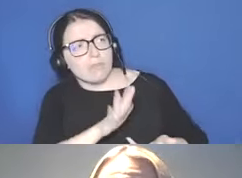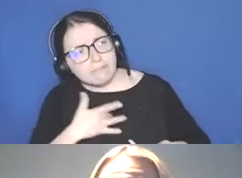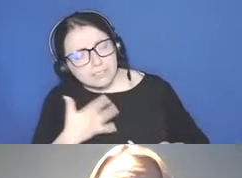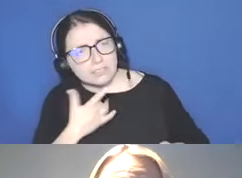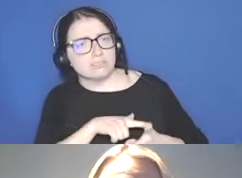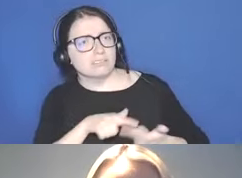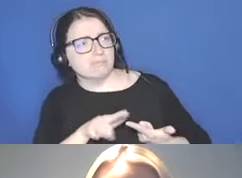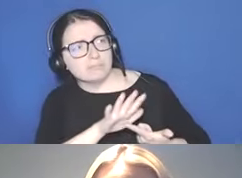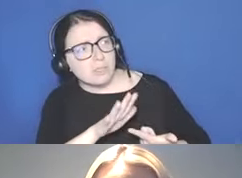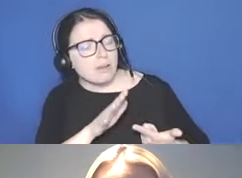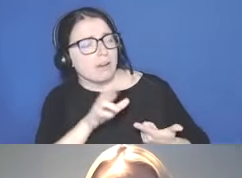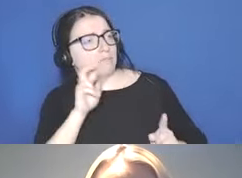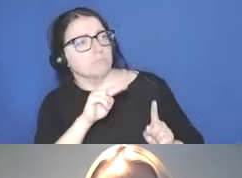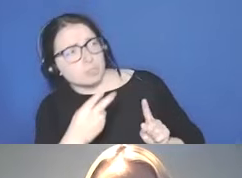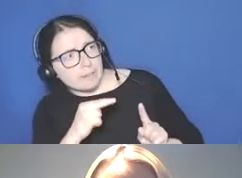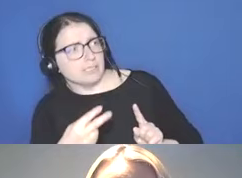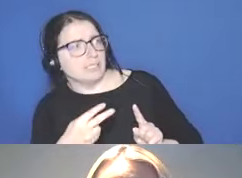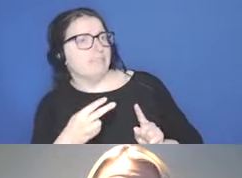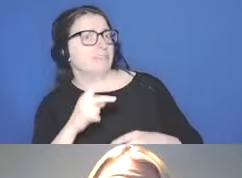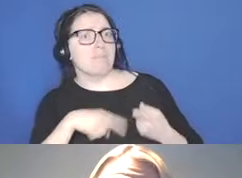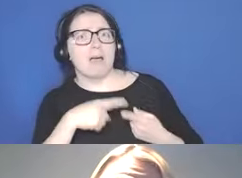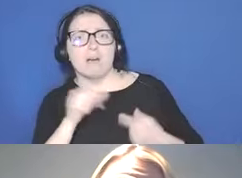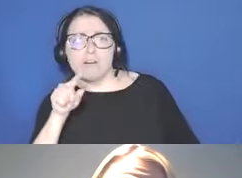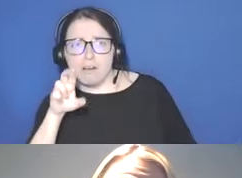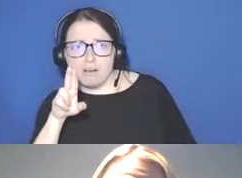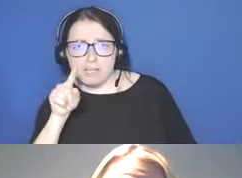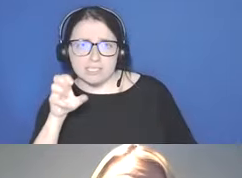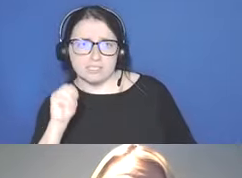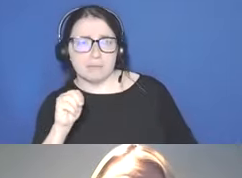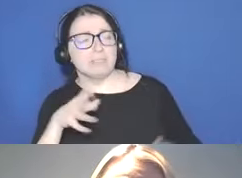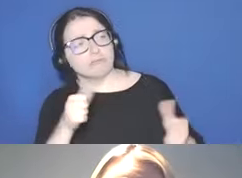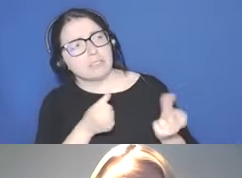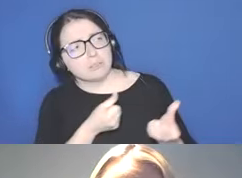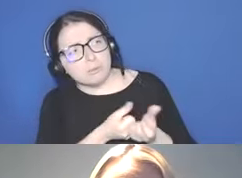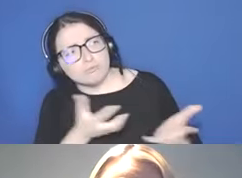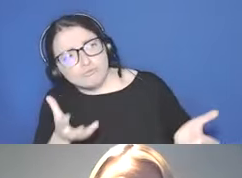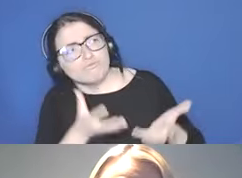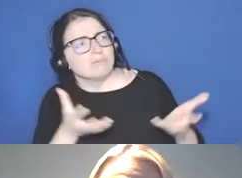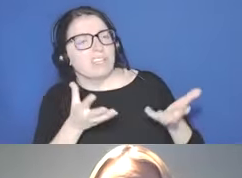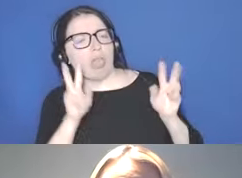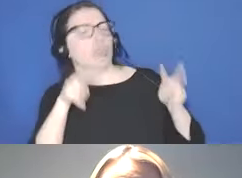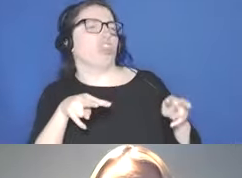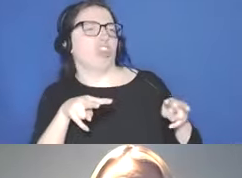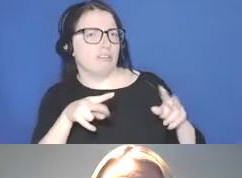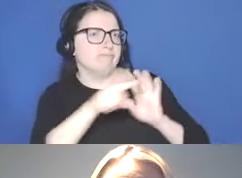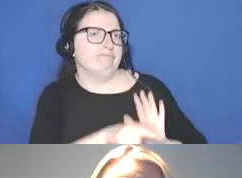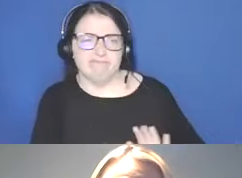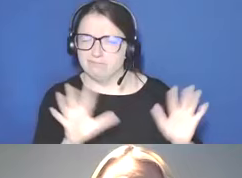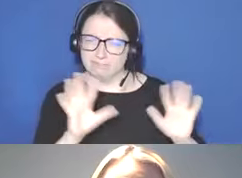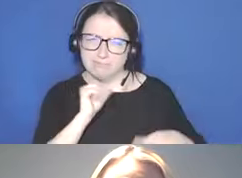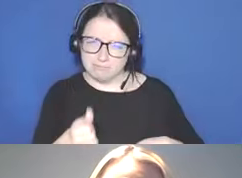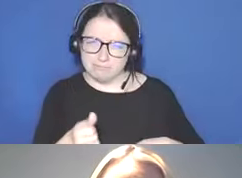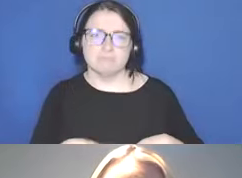are, maybe what their perceptions are of autism, and do that in a supportive and non-judgmental way. You can